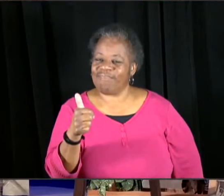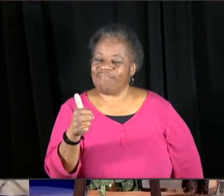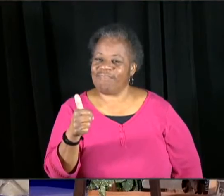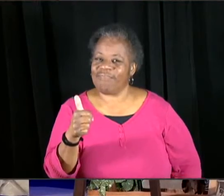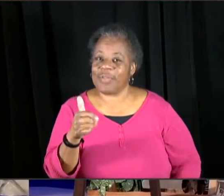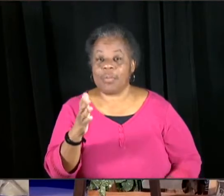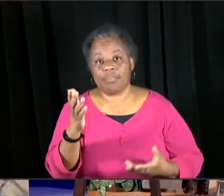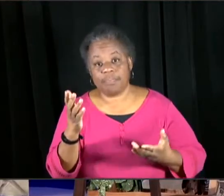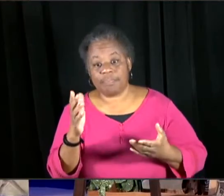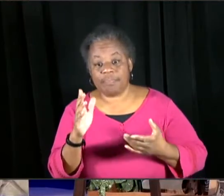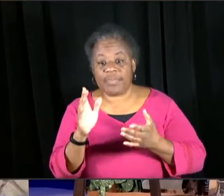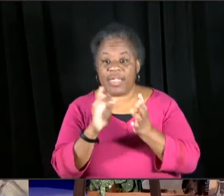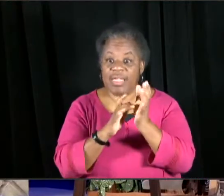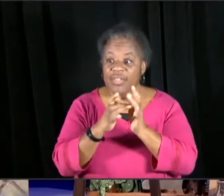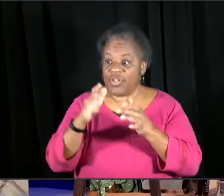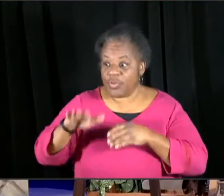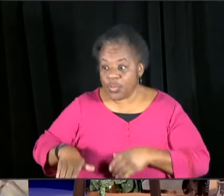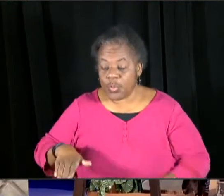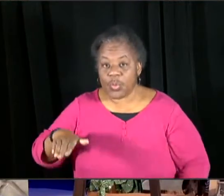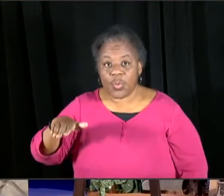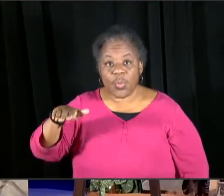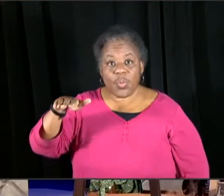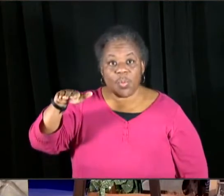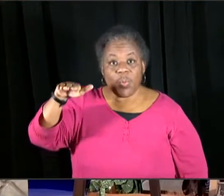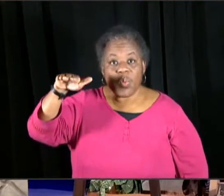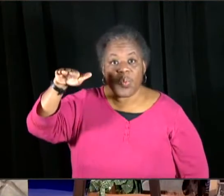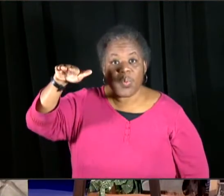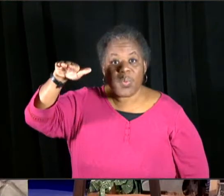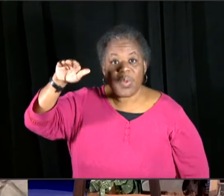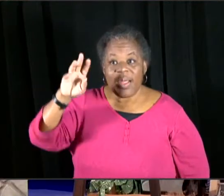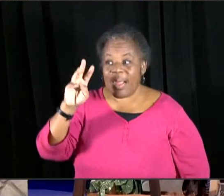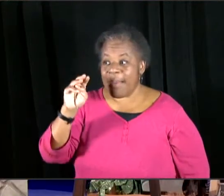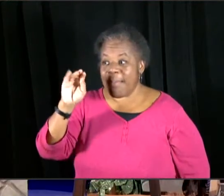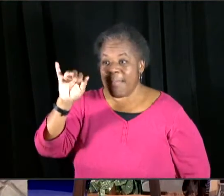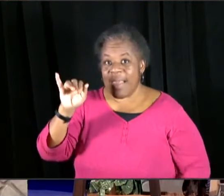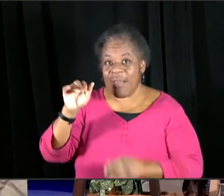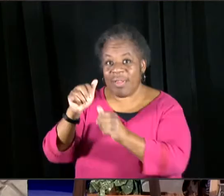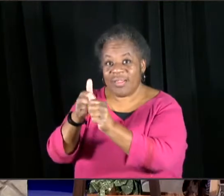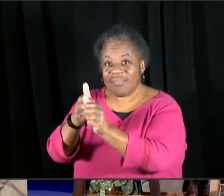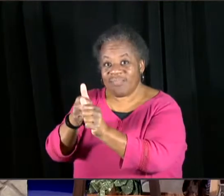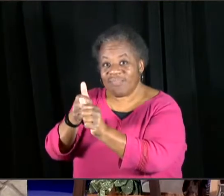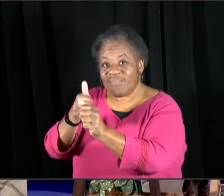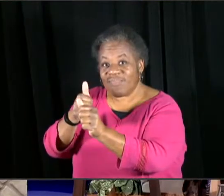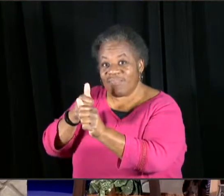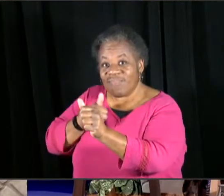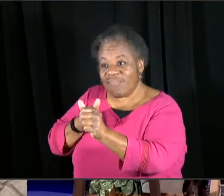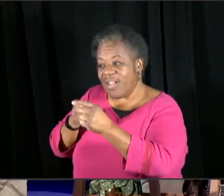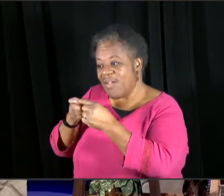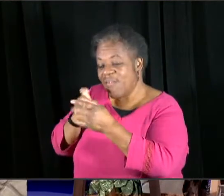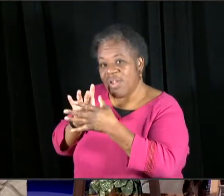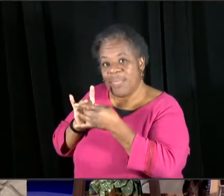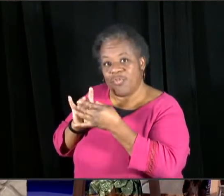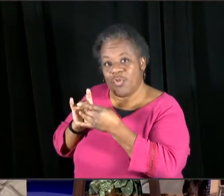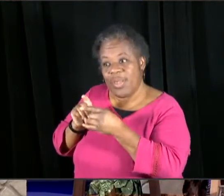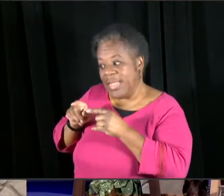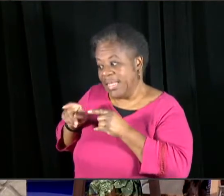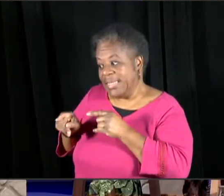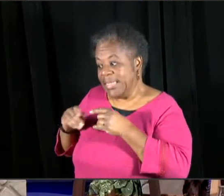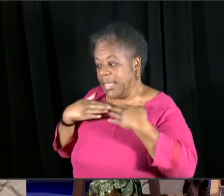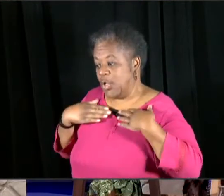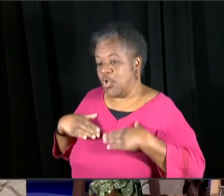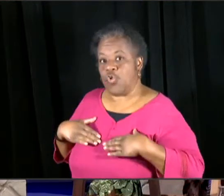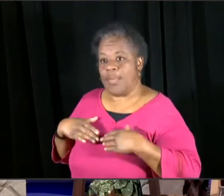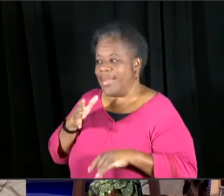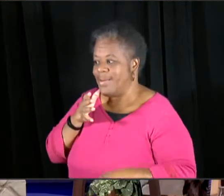So Jesus grew, and Mary faded from the story. She was a human, and she was a parent,